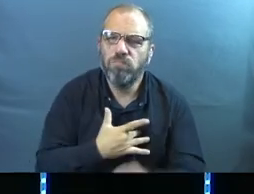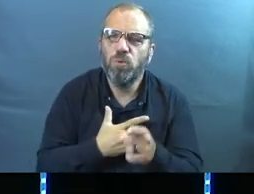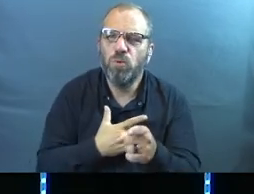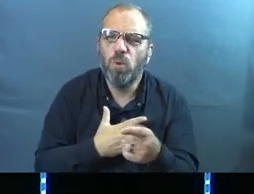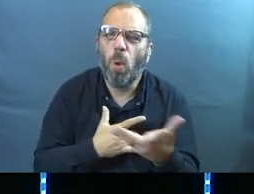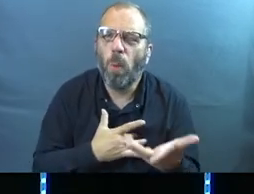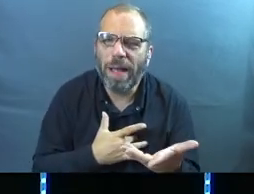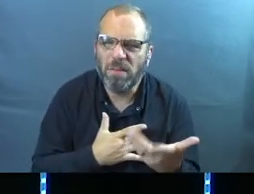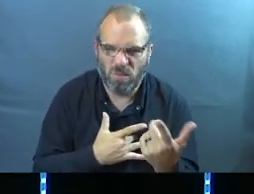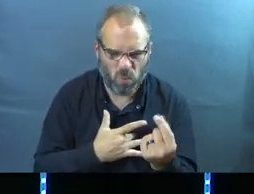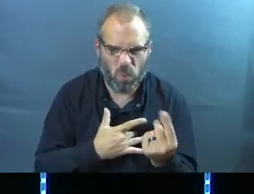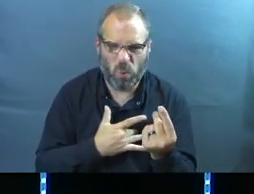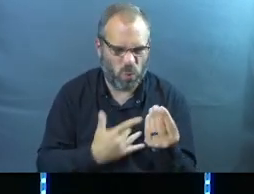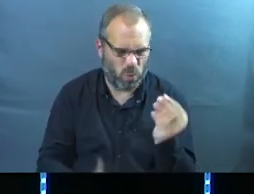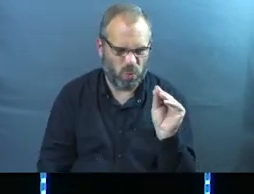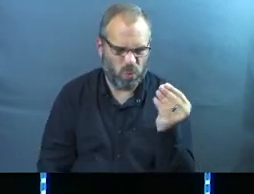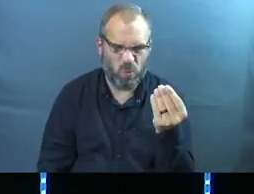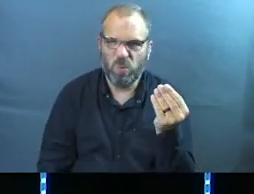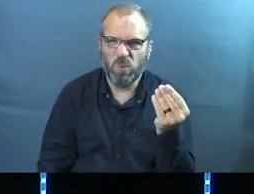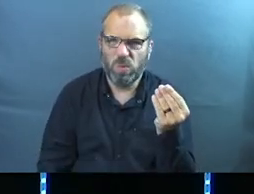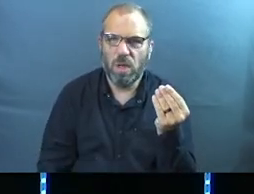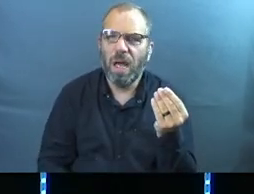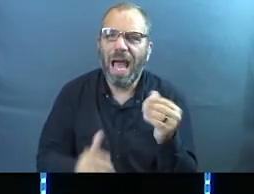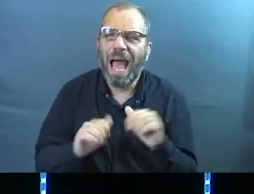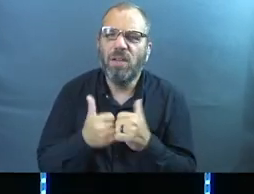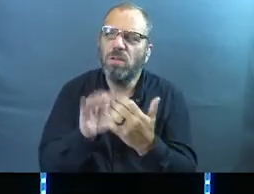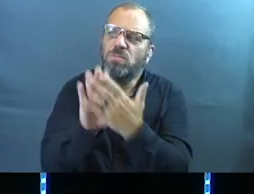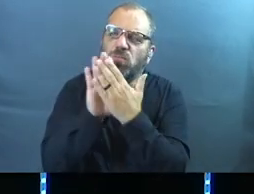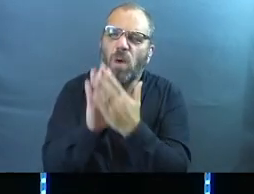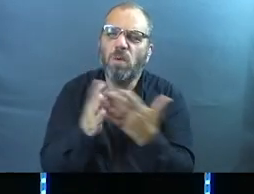What are you supposed to do with that? And how are you going to walk in that?